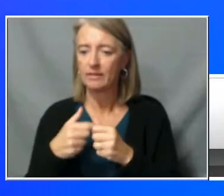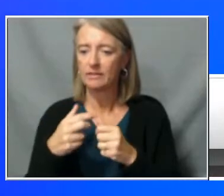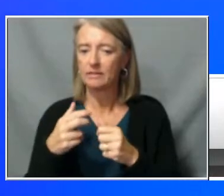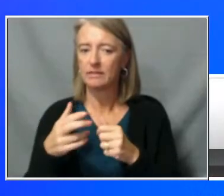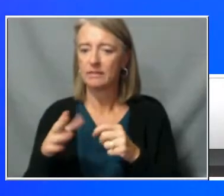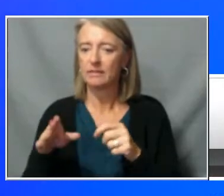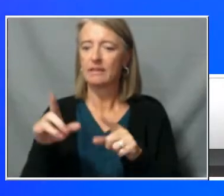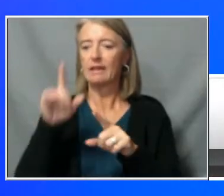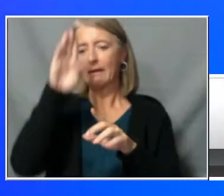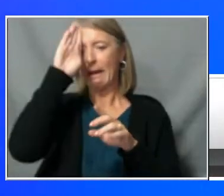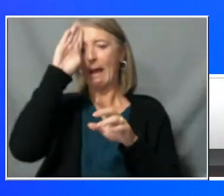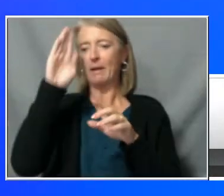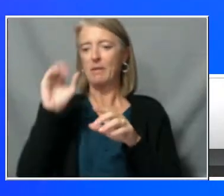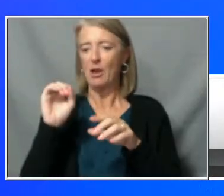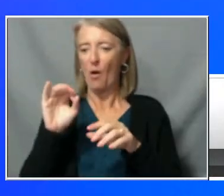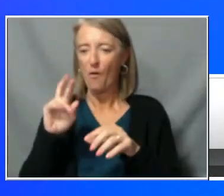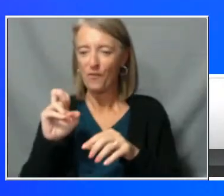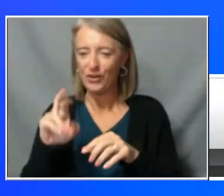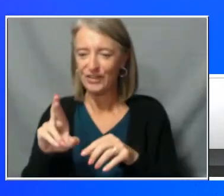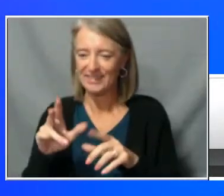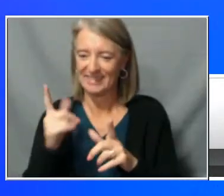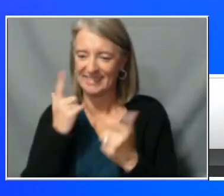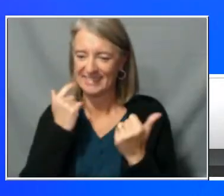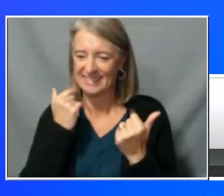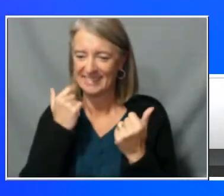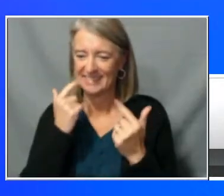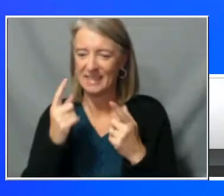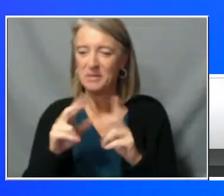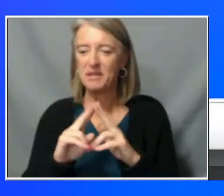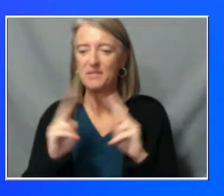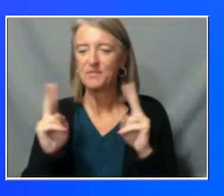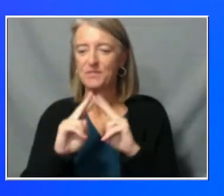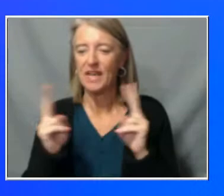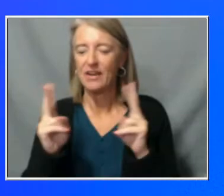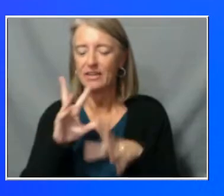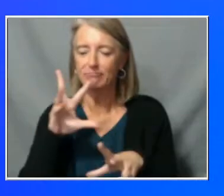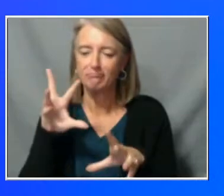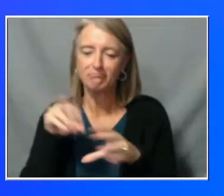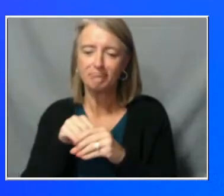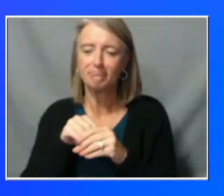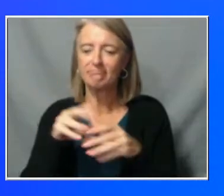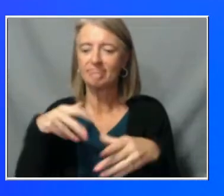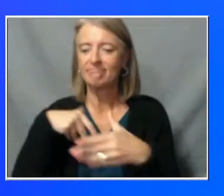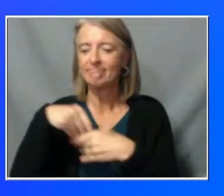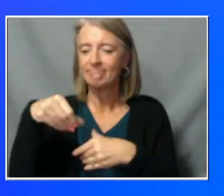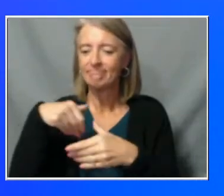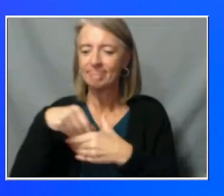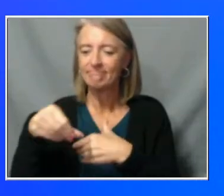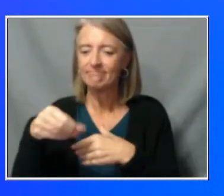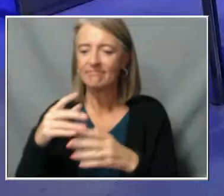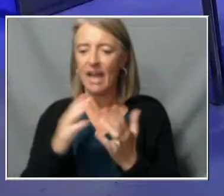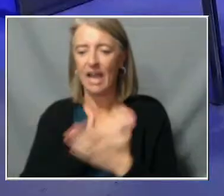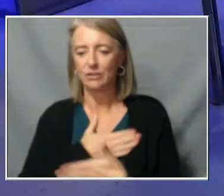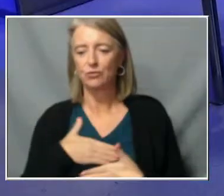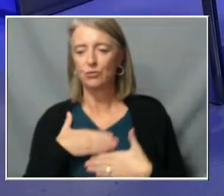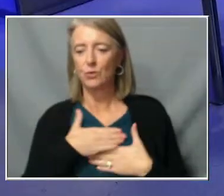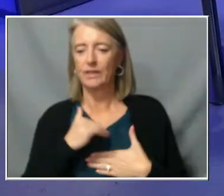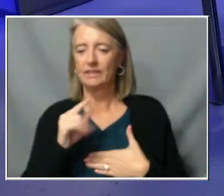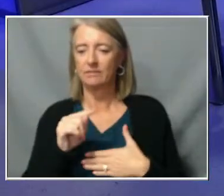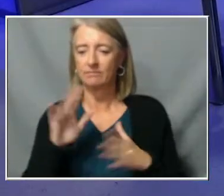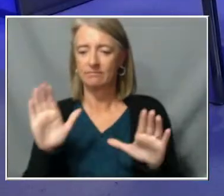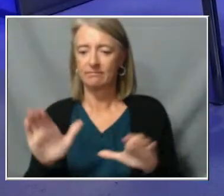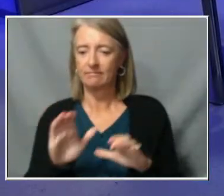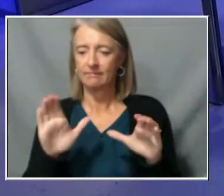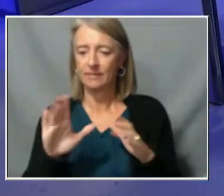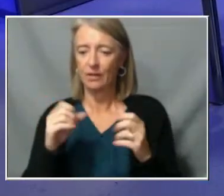over. But yeah, I've always been very into being outdoors, and I enjoy it. So you've been active throughout the